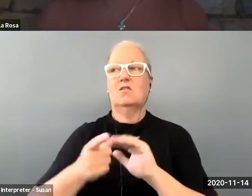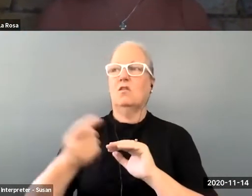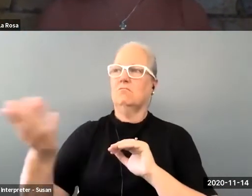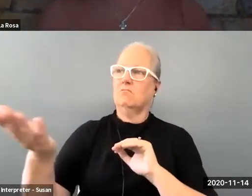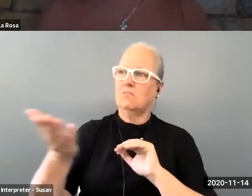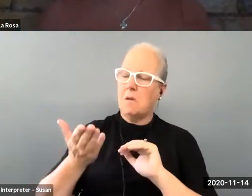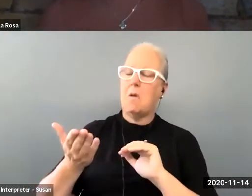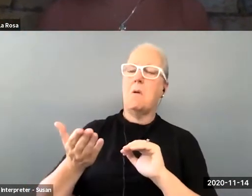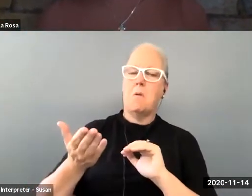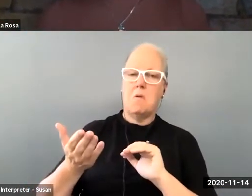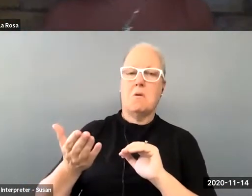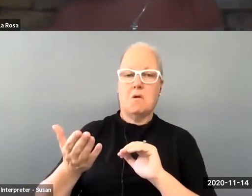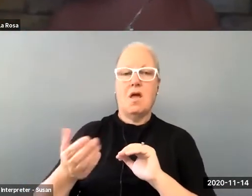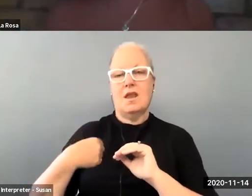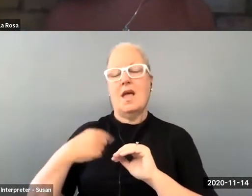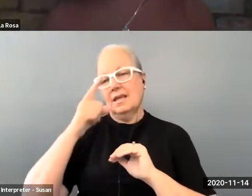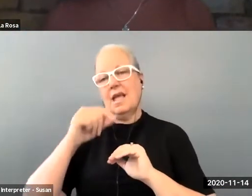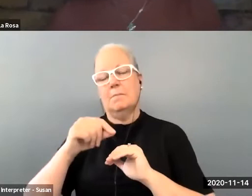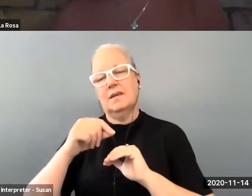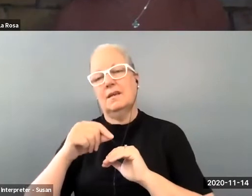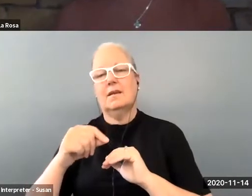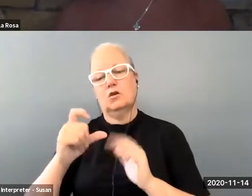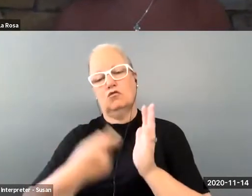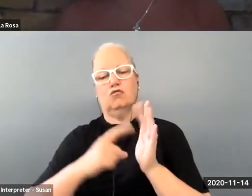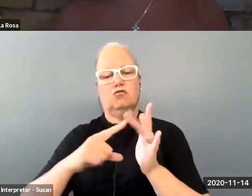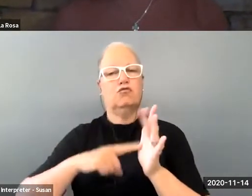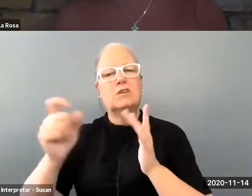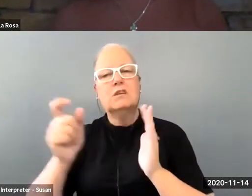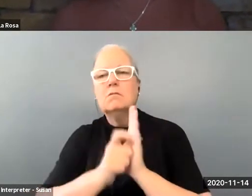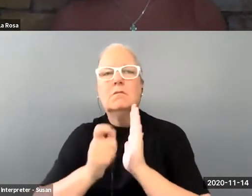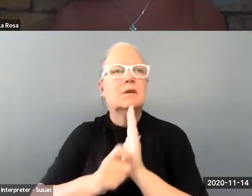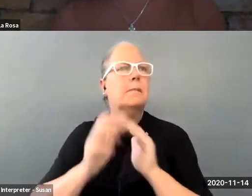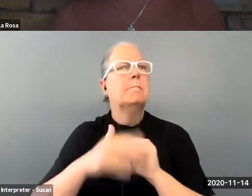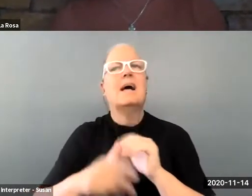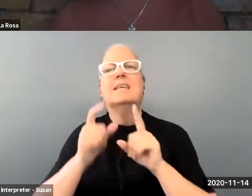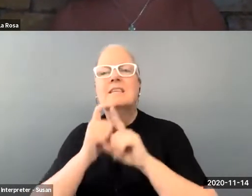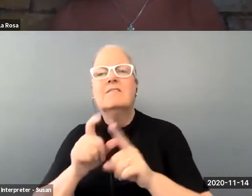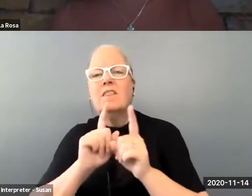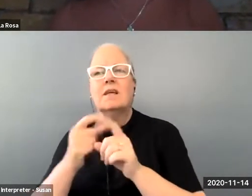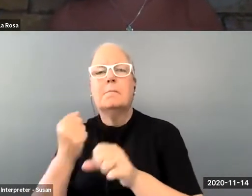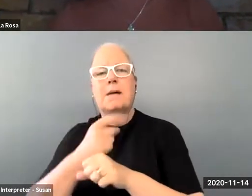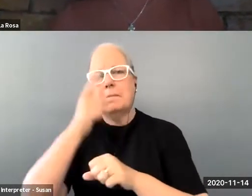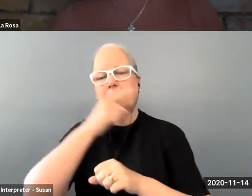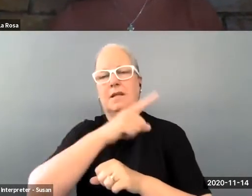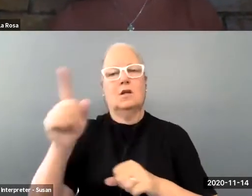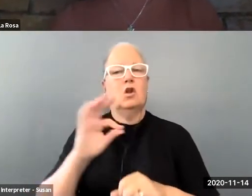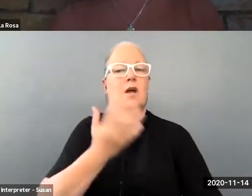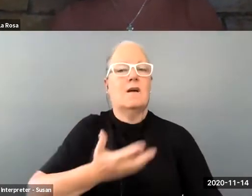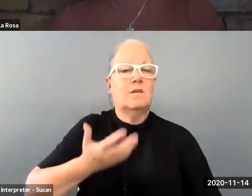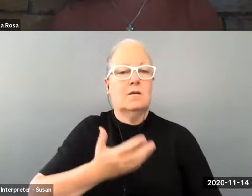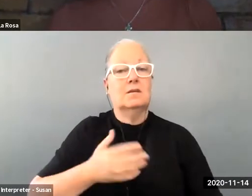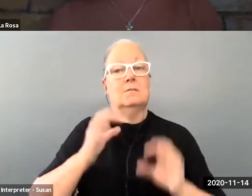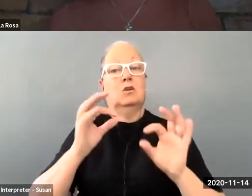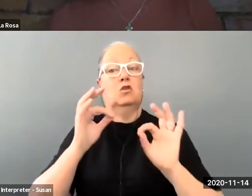I obviously am a critic or an emerging critic, so I write about difficult things that make a lot of people uncomfortable, namely white